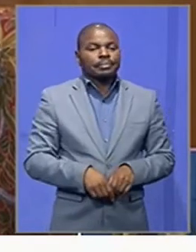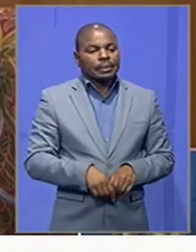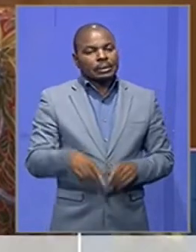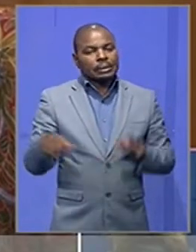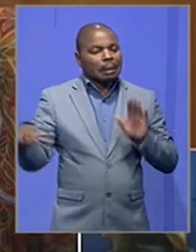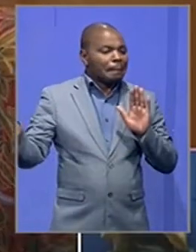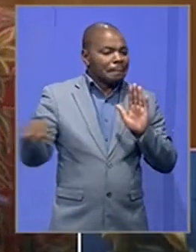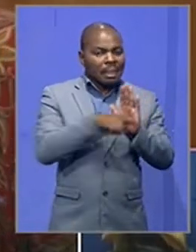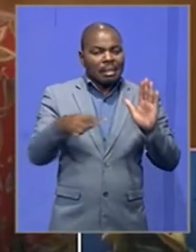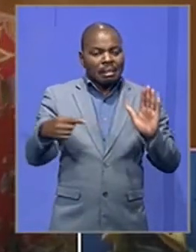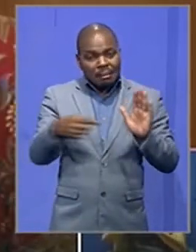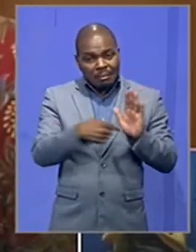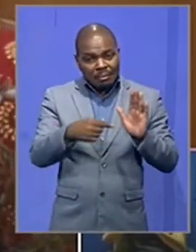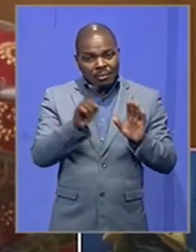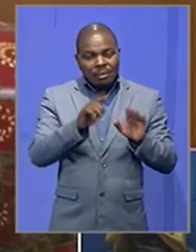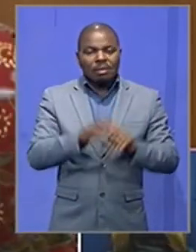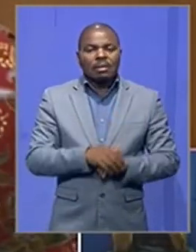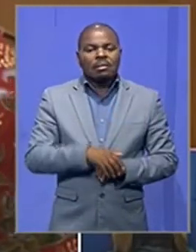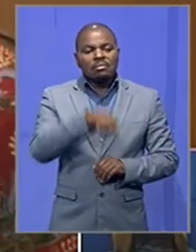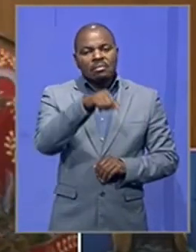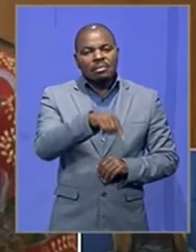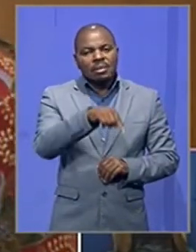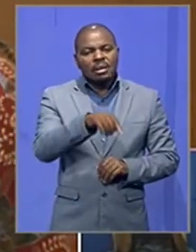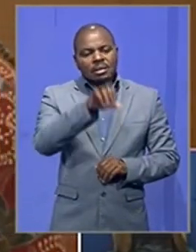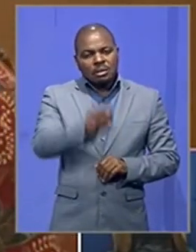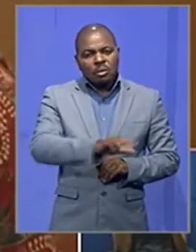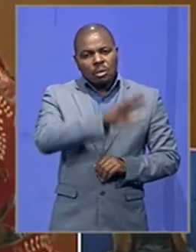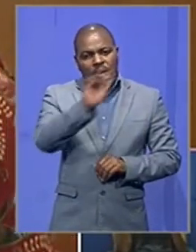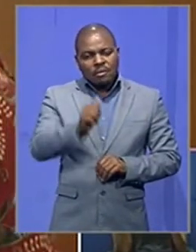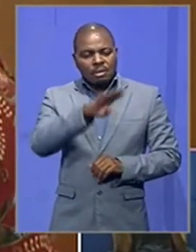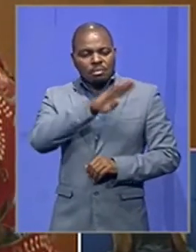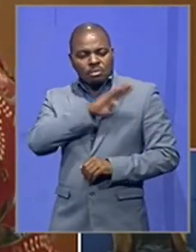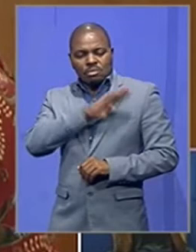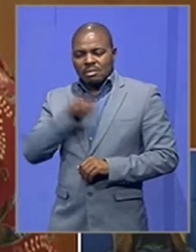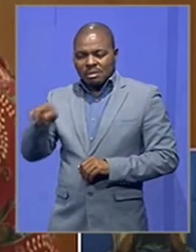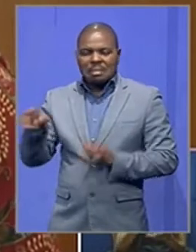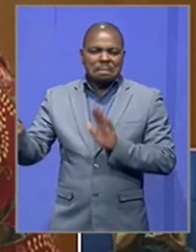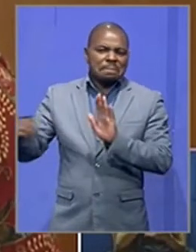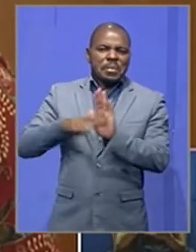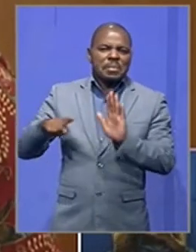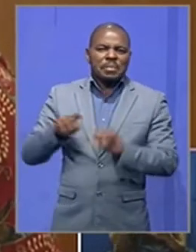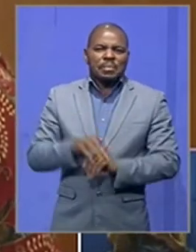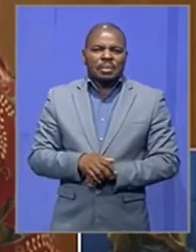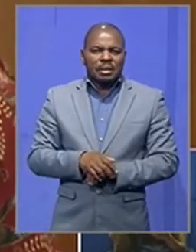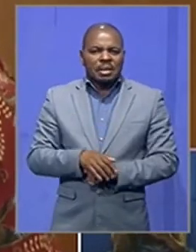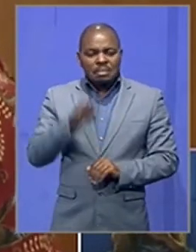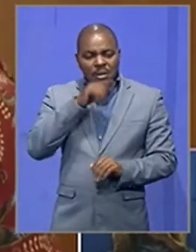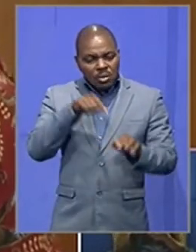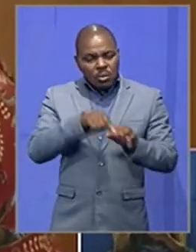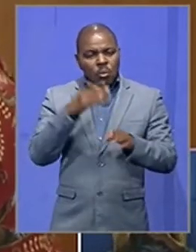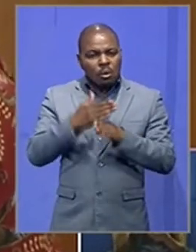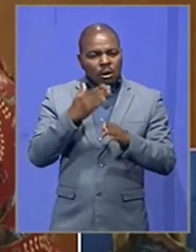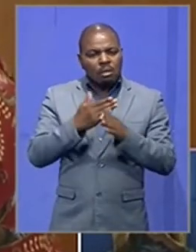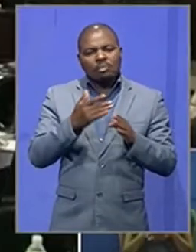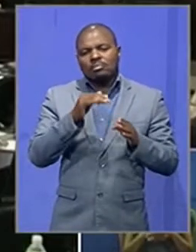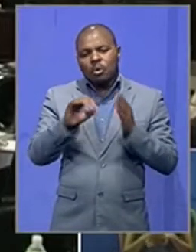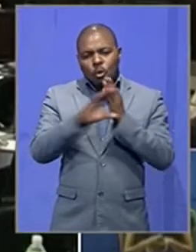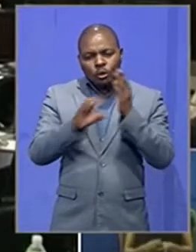state impacts negatively on the ability of the South African National Defence Force to discharge its constitutional